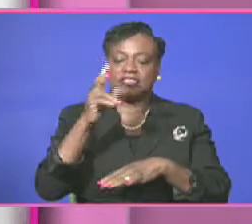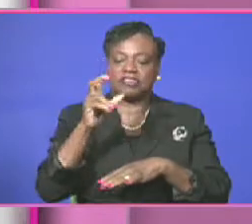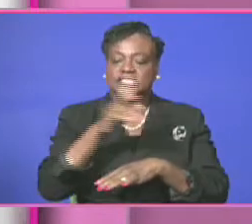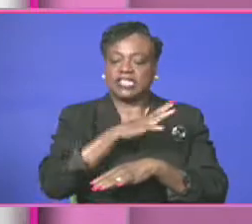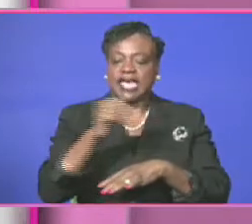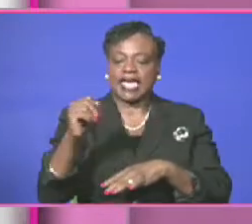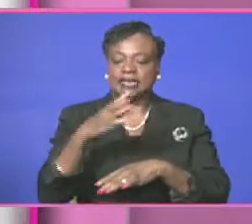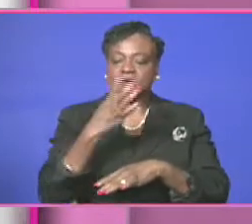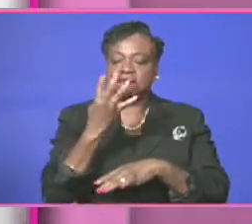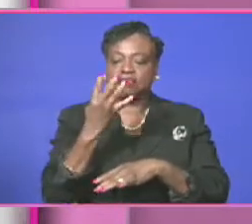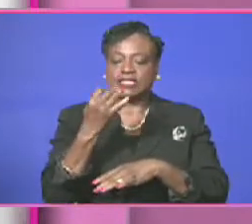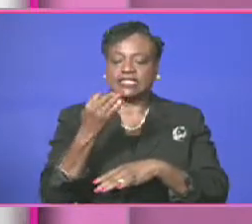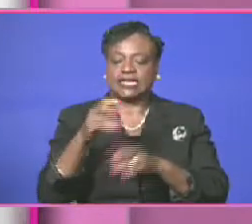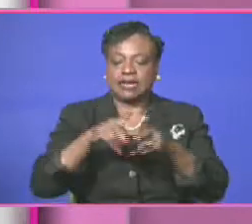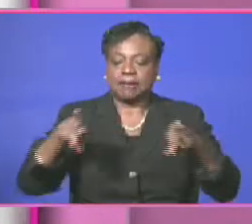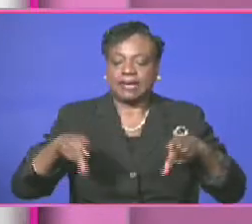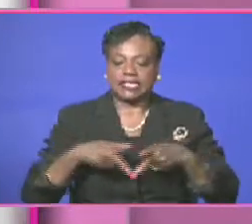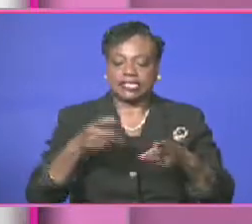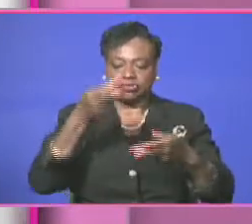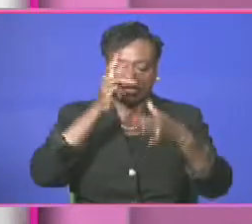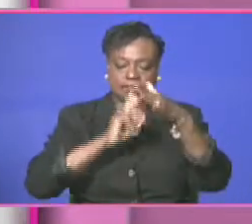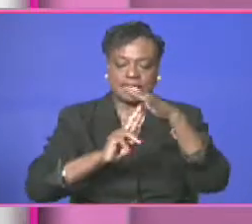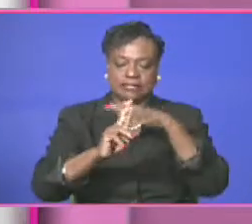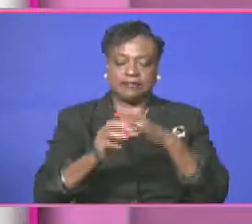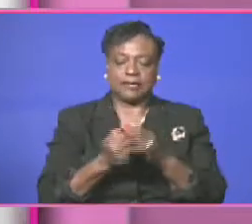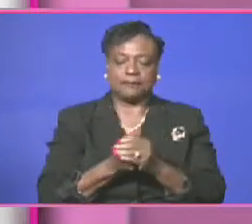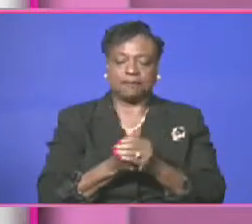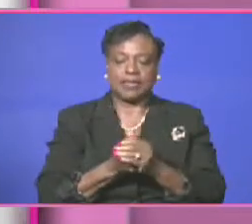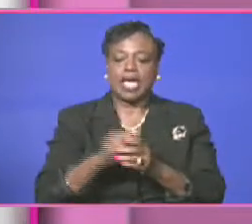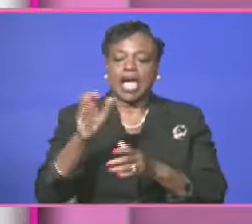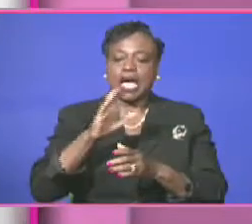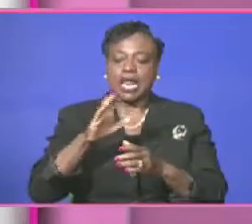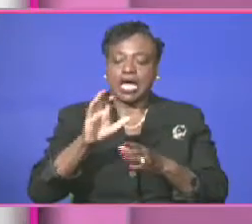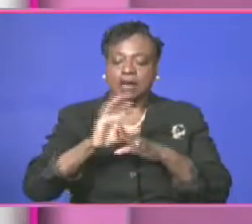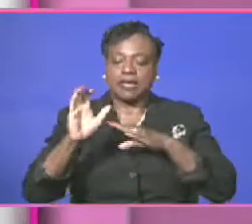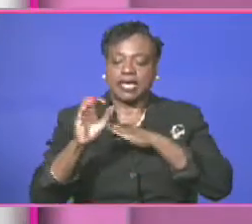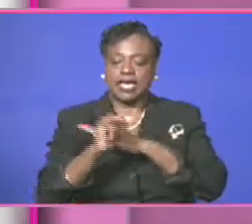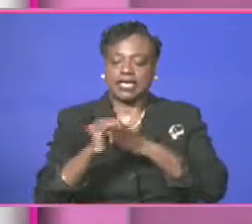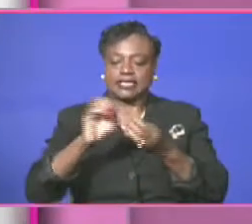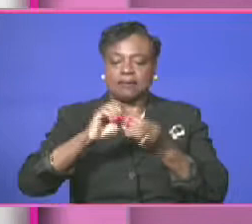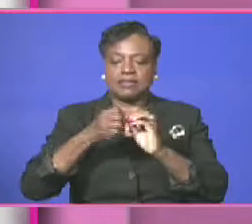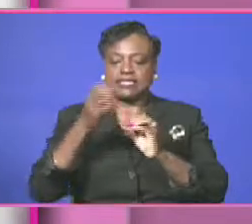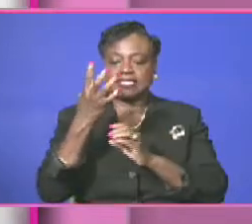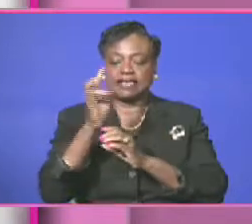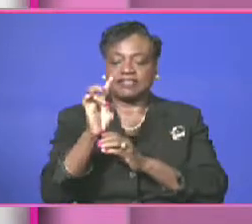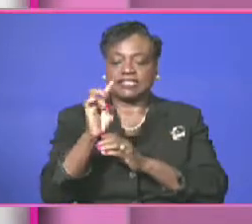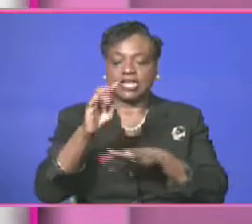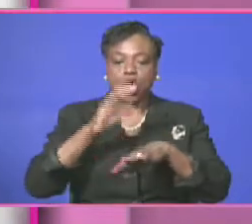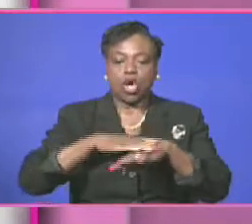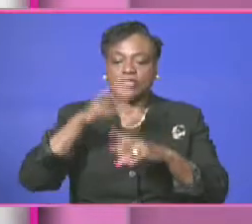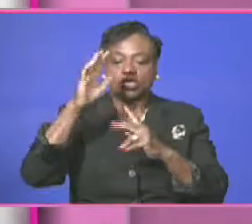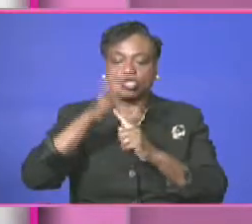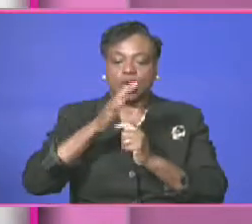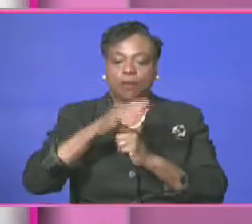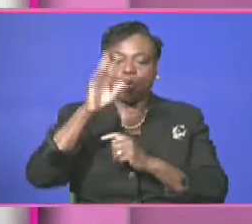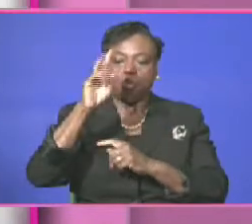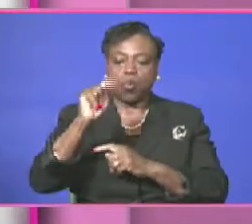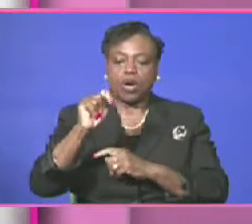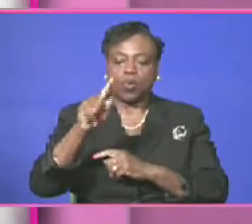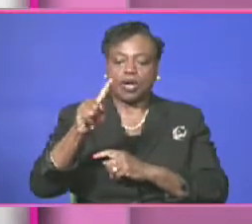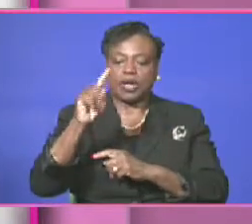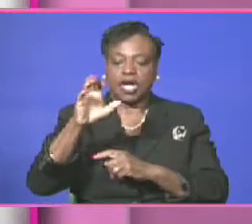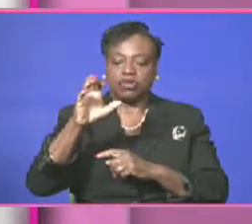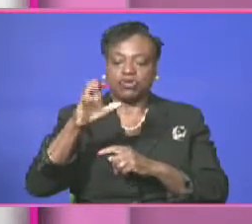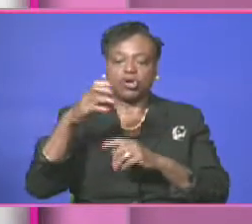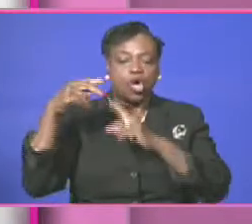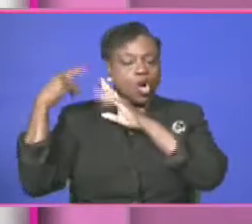and 14th spots respectively. Camalamy Key was also recently ranked number 17 on the top 100 hotels in the